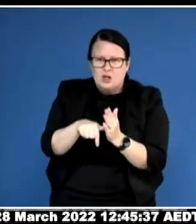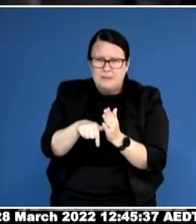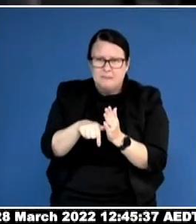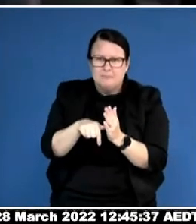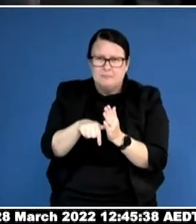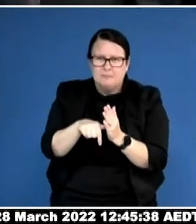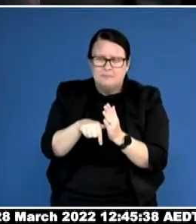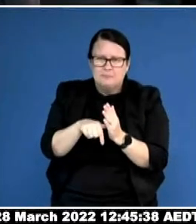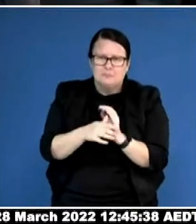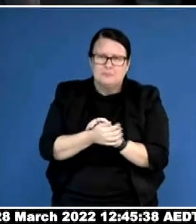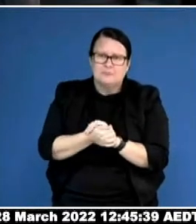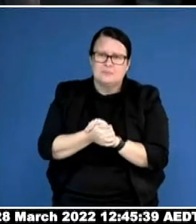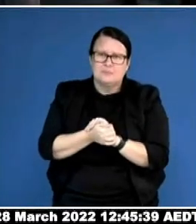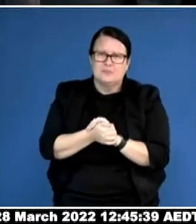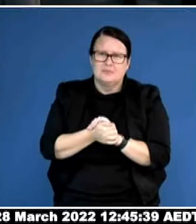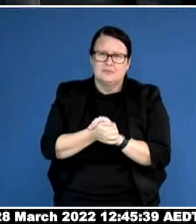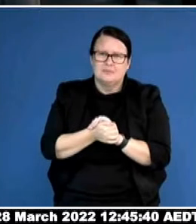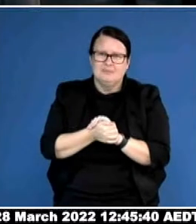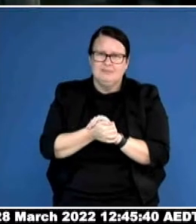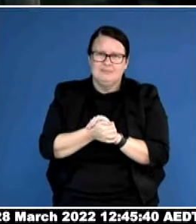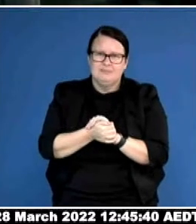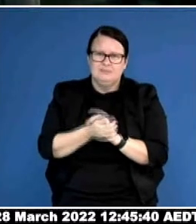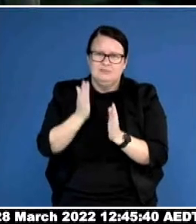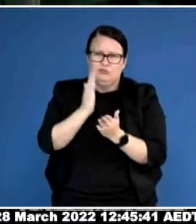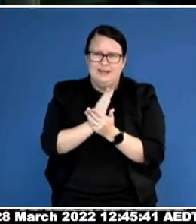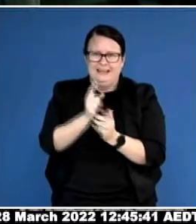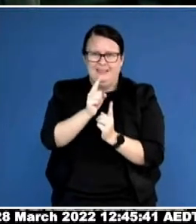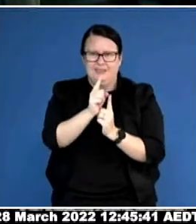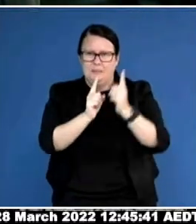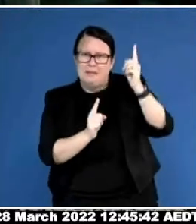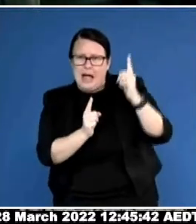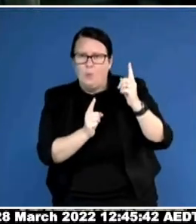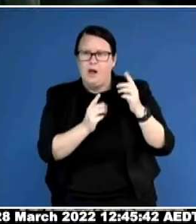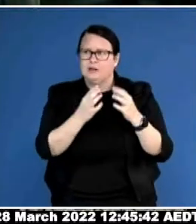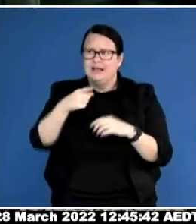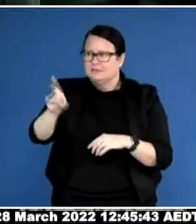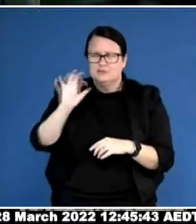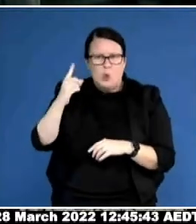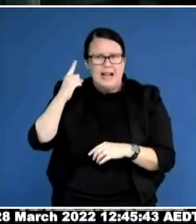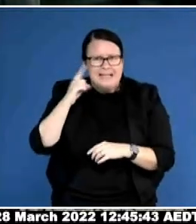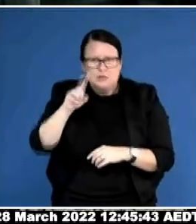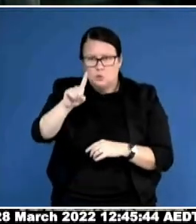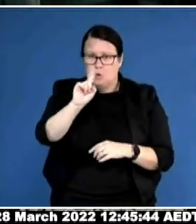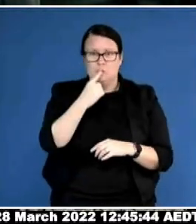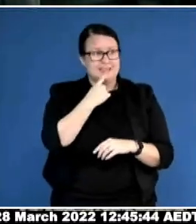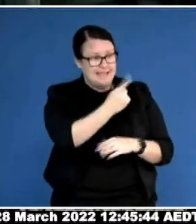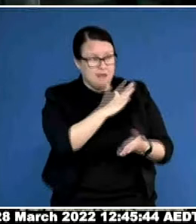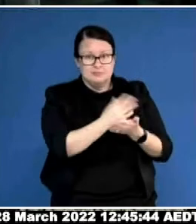this overshadowing and not listening to what was happening with you.